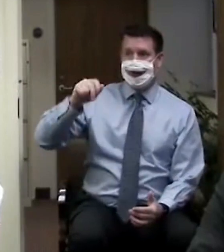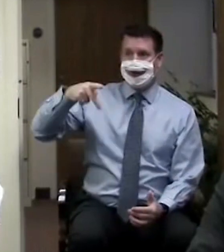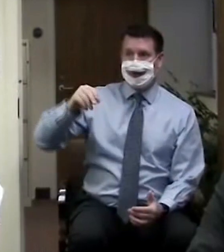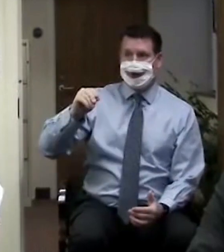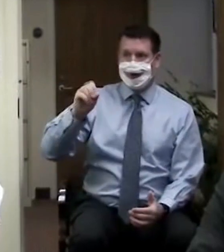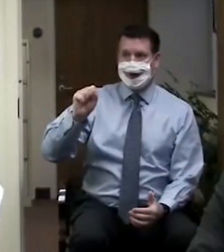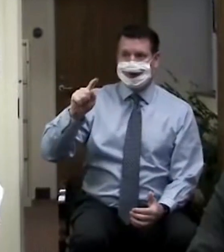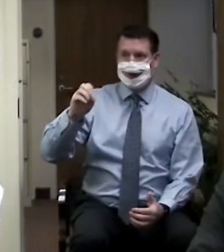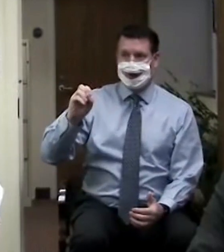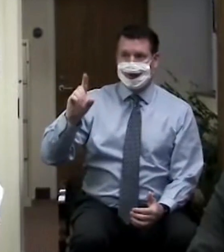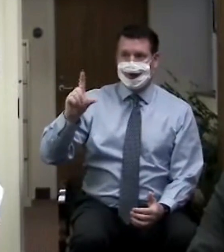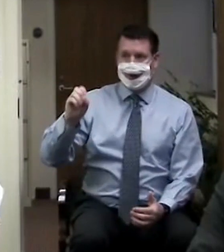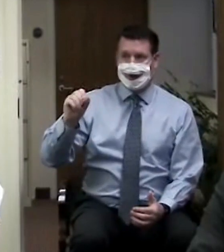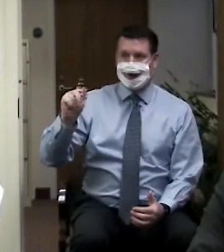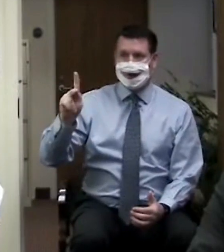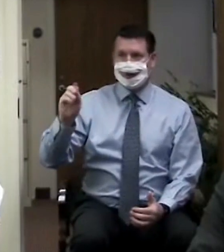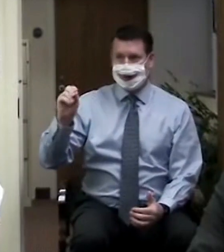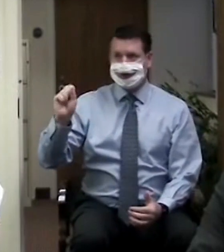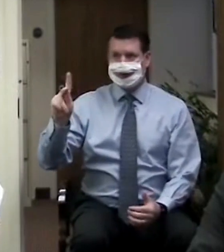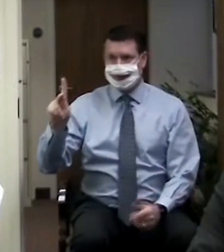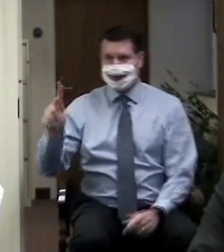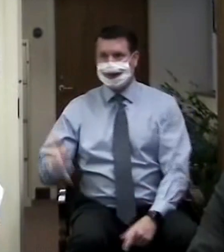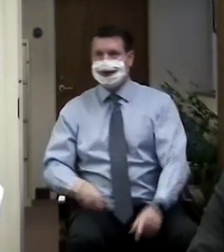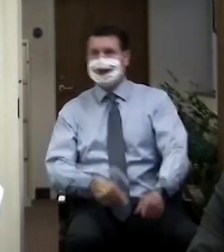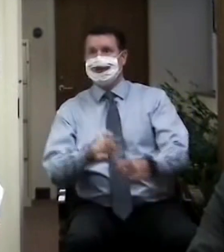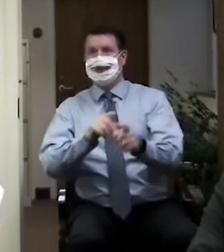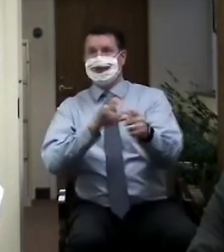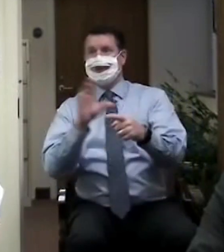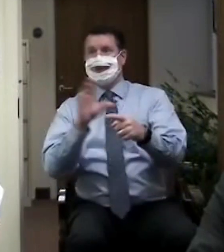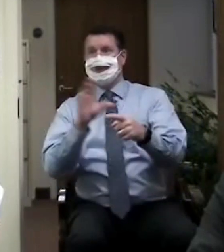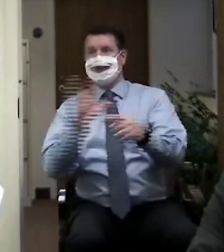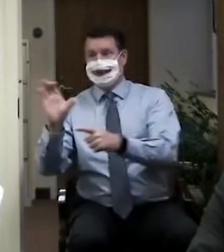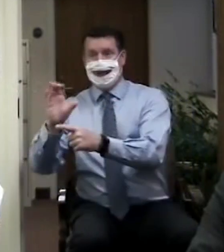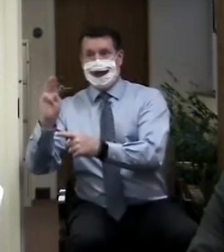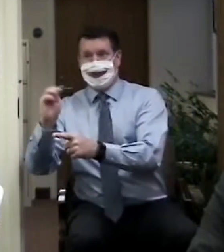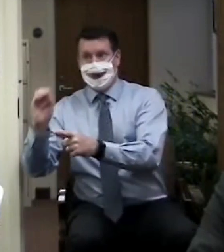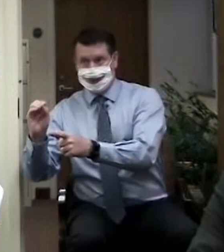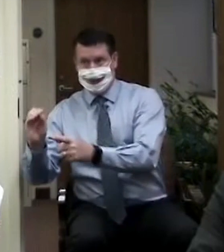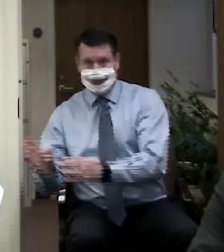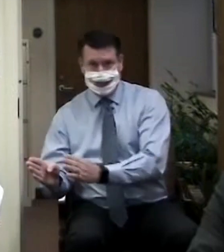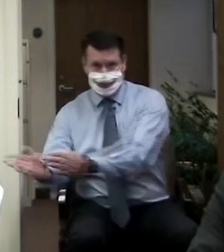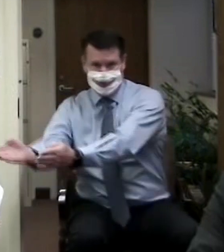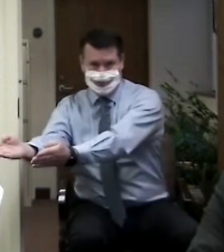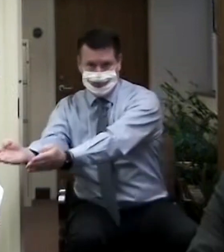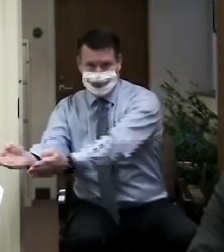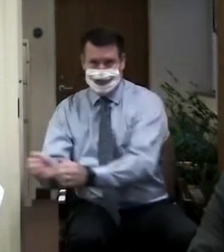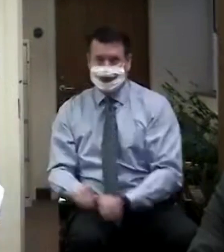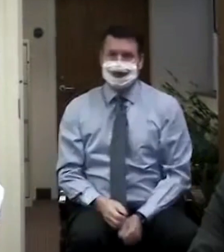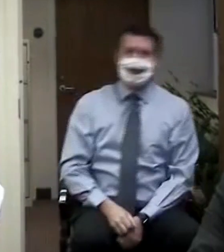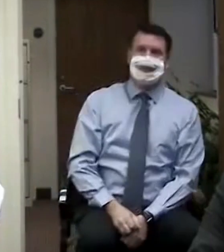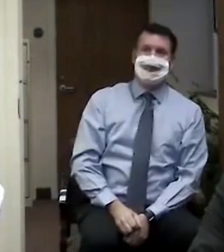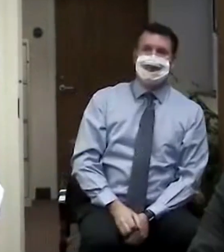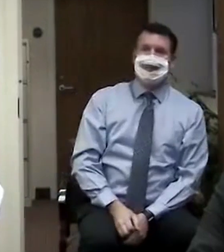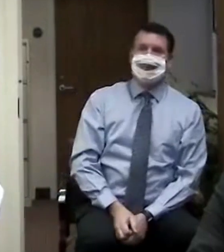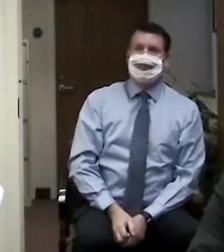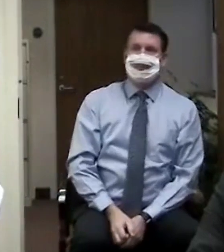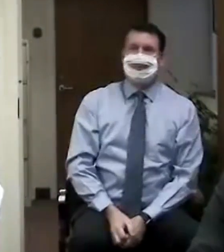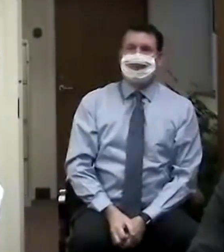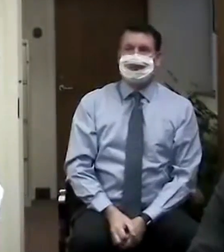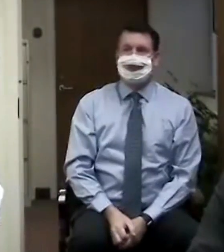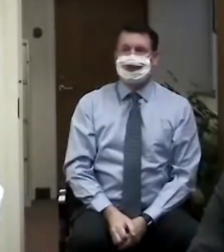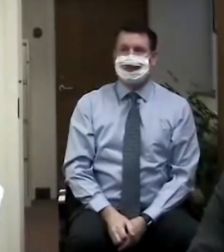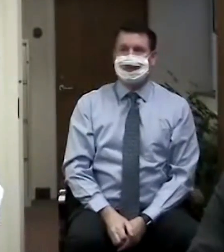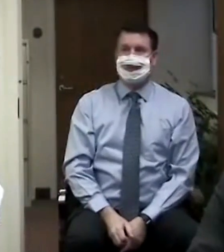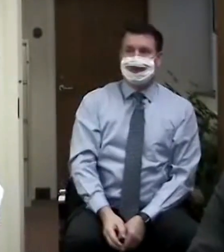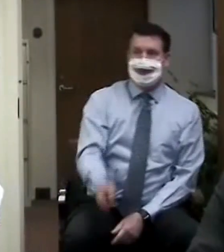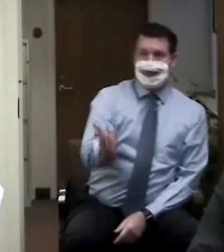Anilik, our Chief Financial Officer, and Kathleen Gallucci, our Associate Vice President for Human Resources. We'll invite